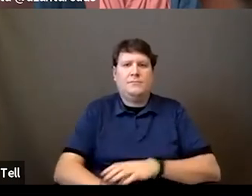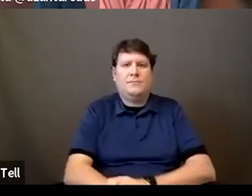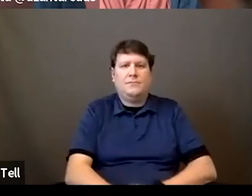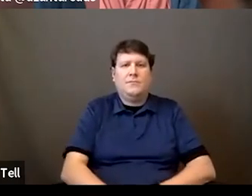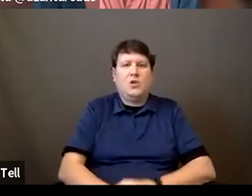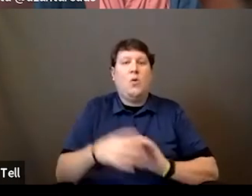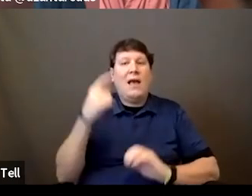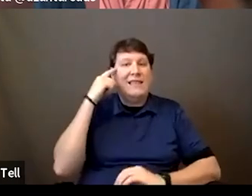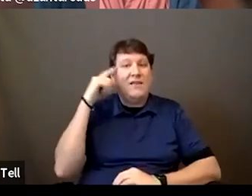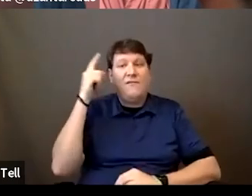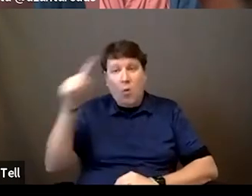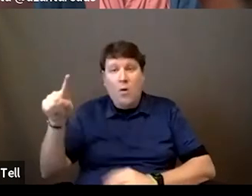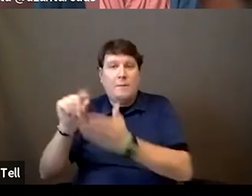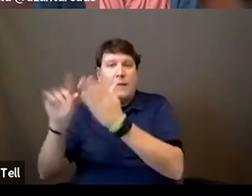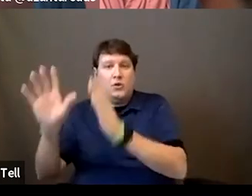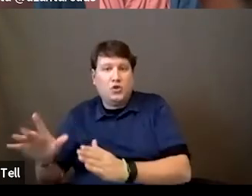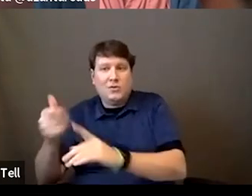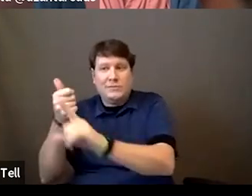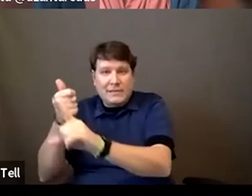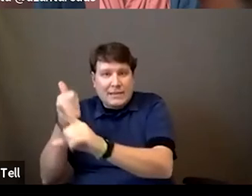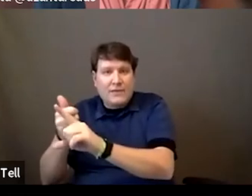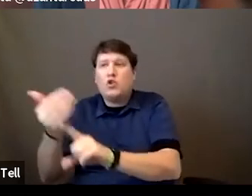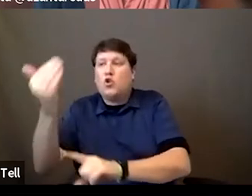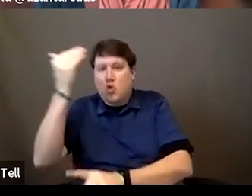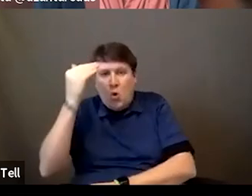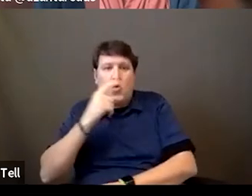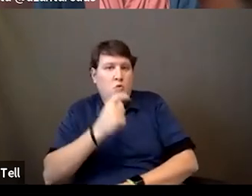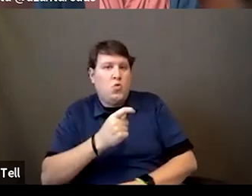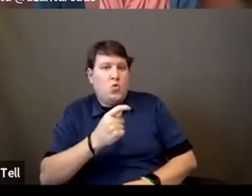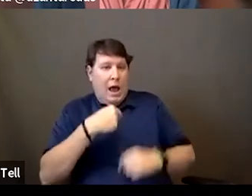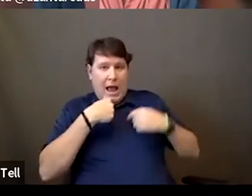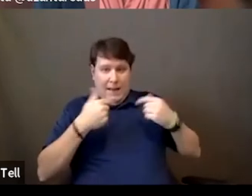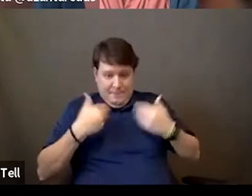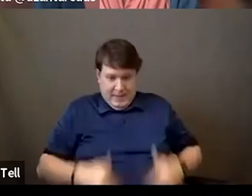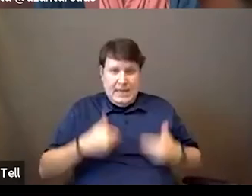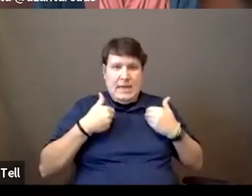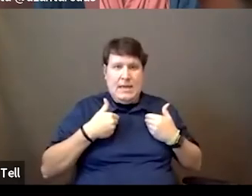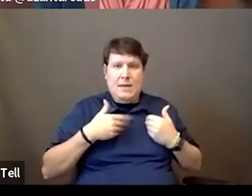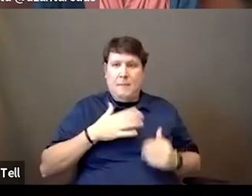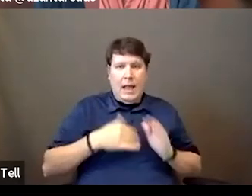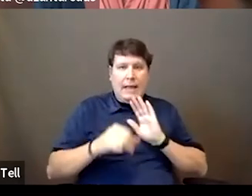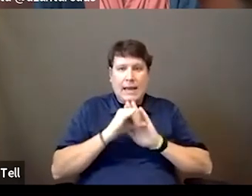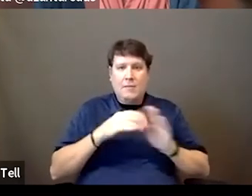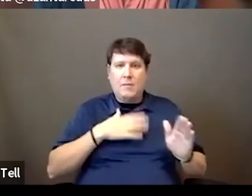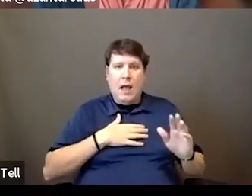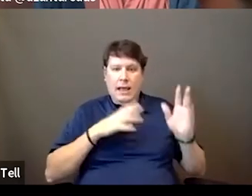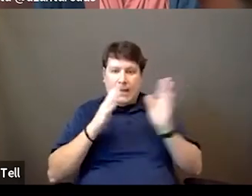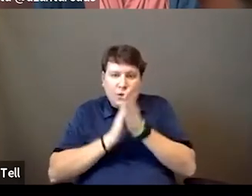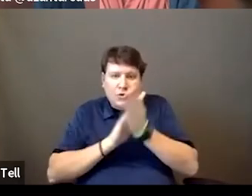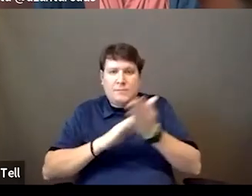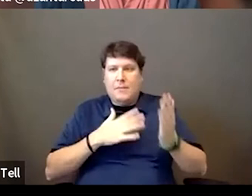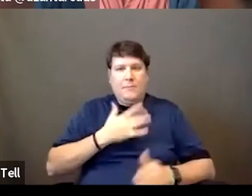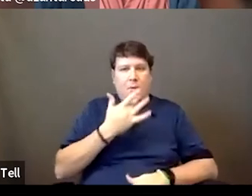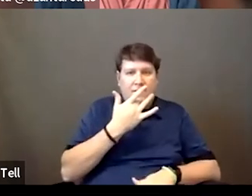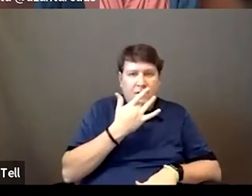what makes them excited, because I agree, you can tell when people are not so excited to promote a book. It doesn't